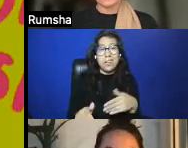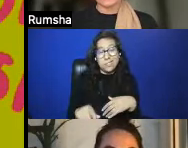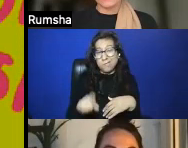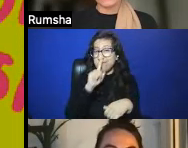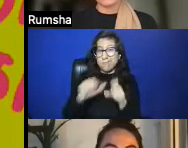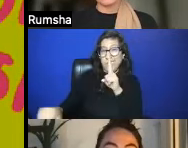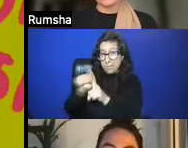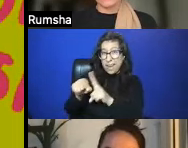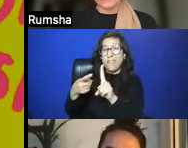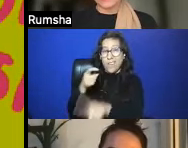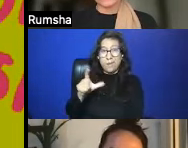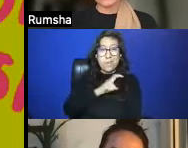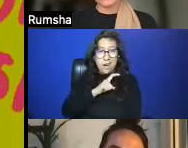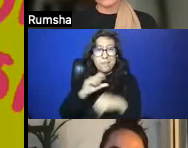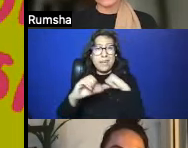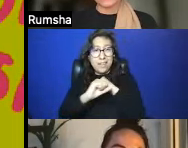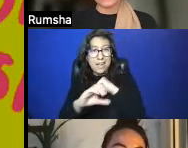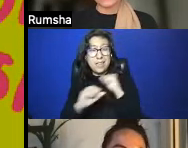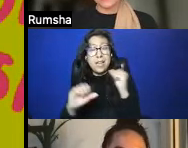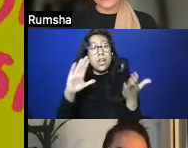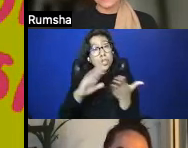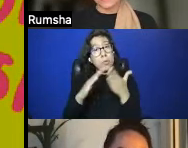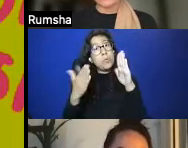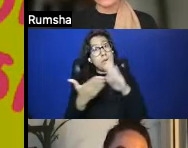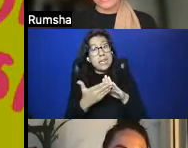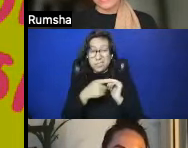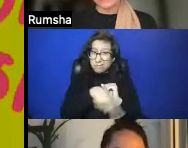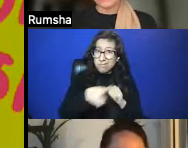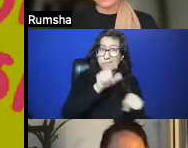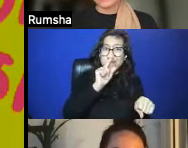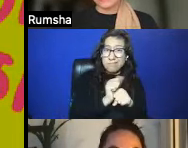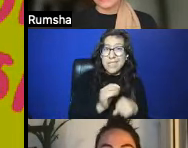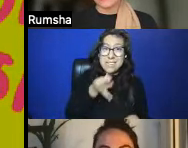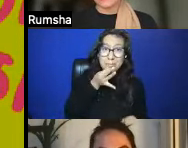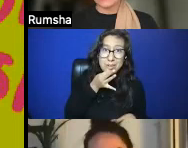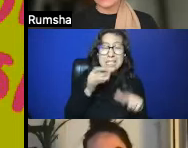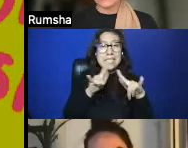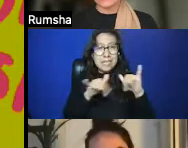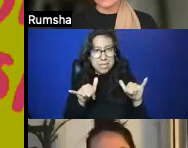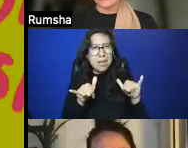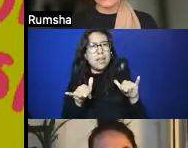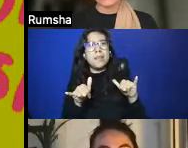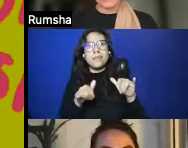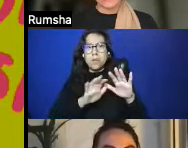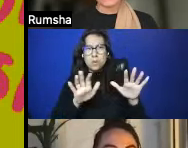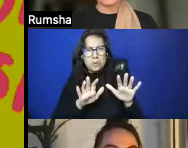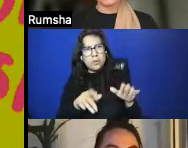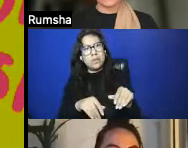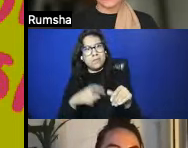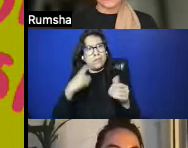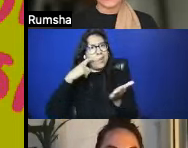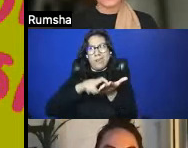Copaganda, that communities can be positioned as experts, and simultaneously we need to be problematizing the